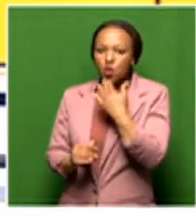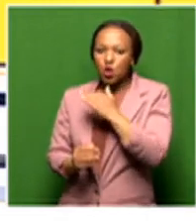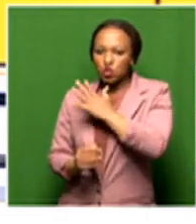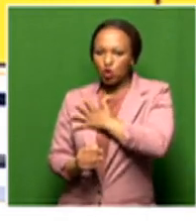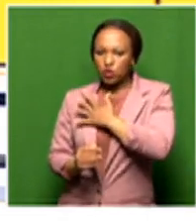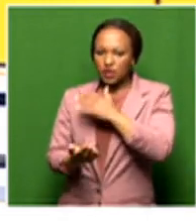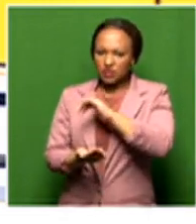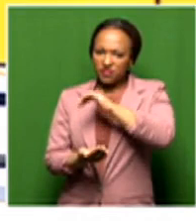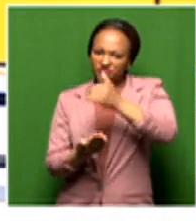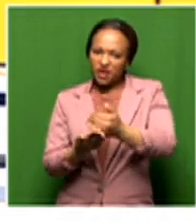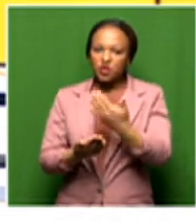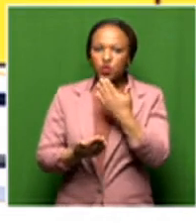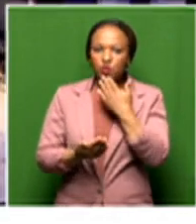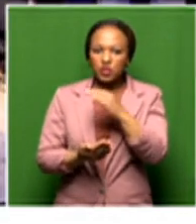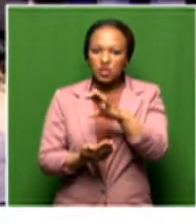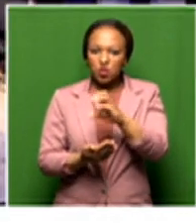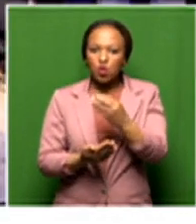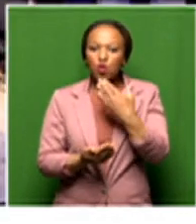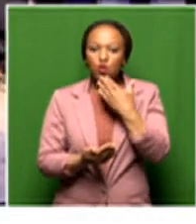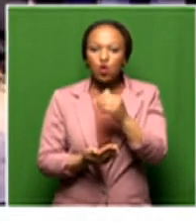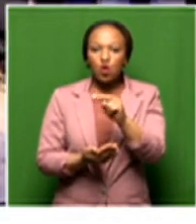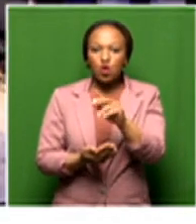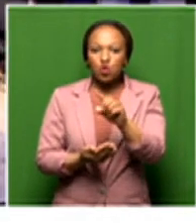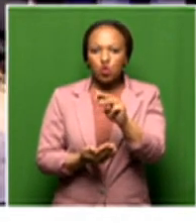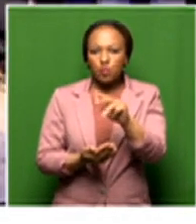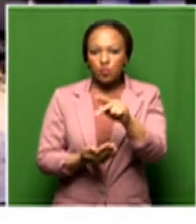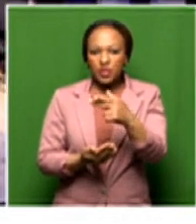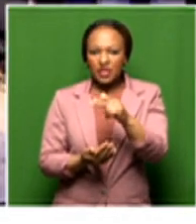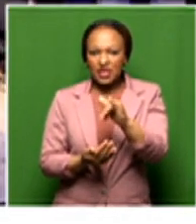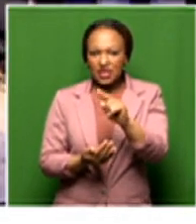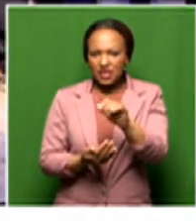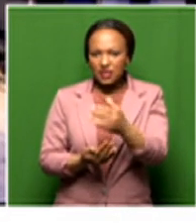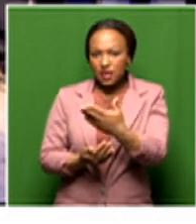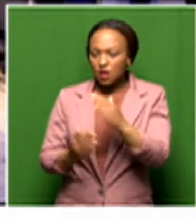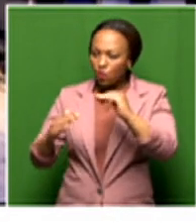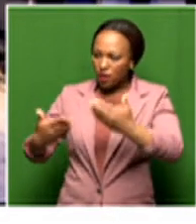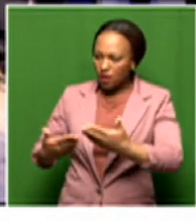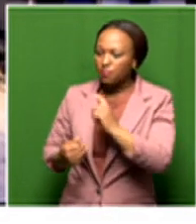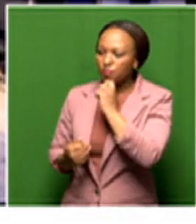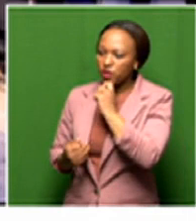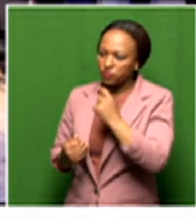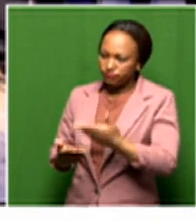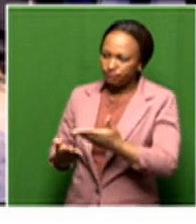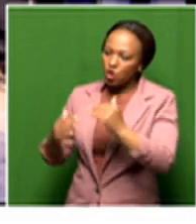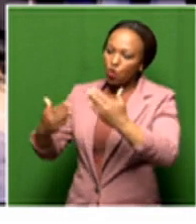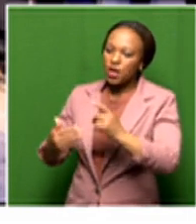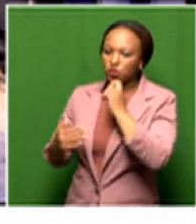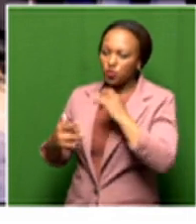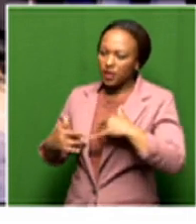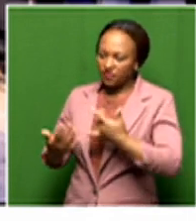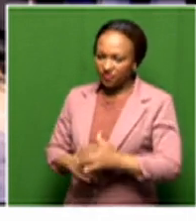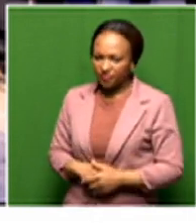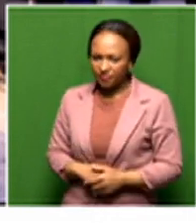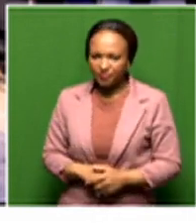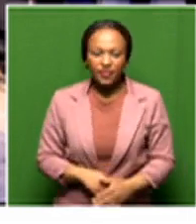Fund's Chief Executive Officer, Nomkhita Nqweni. Thanks so much for joining us and welcome to Morning Live. Good morning, and thank